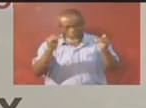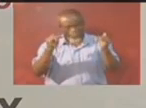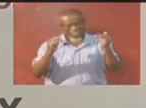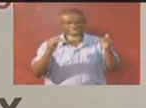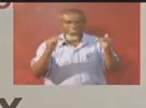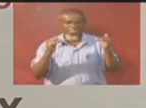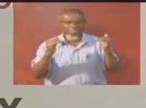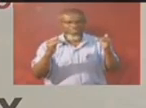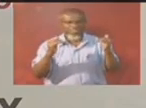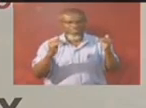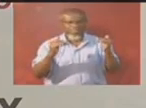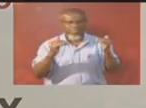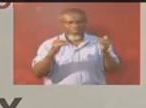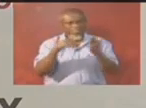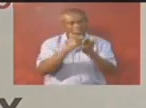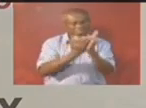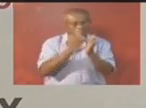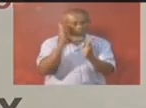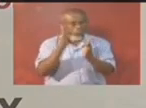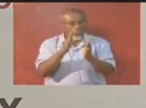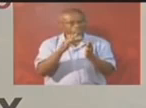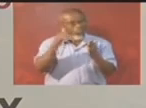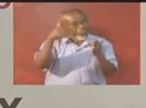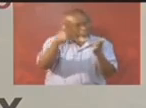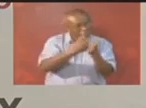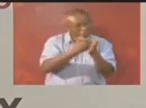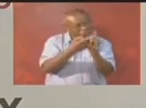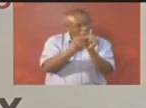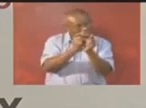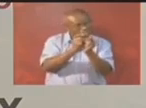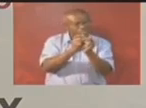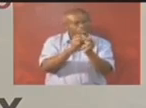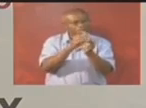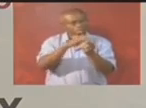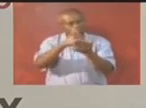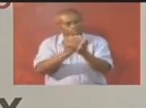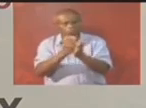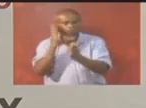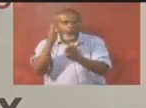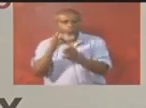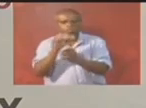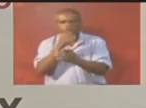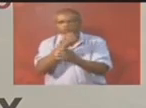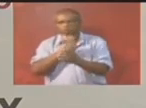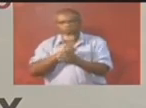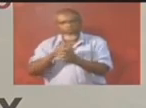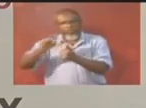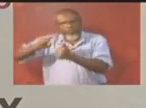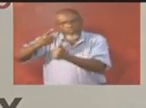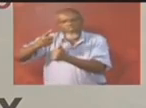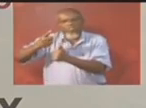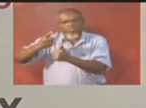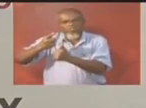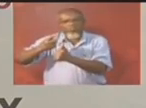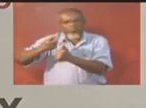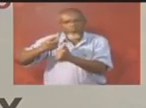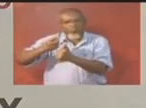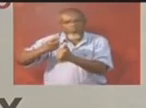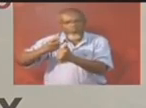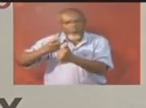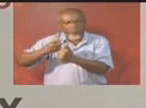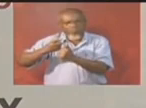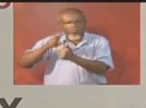the old. At the current time, with the limitations that we have in the ability to sequence widely, we are